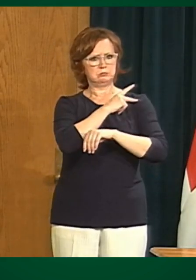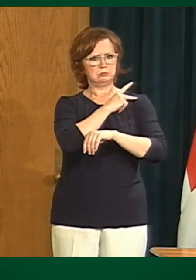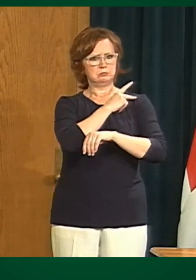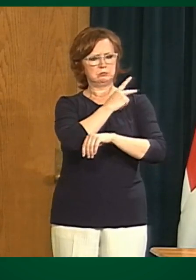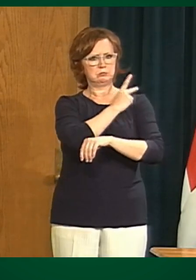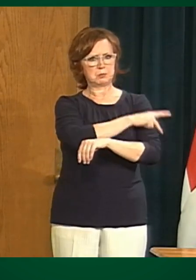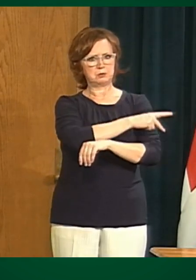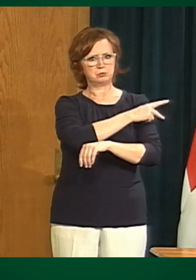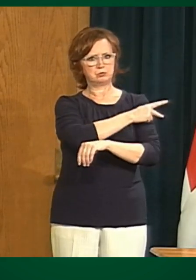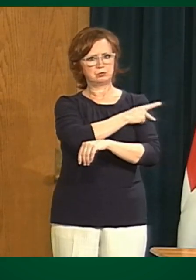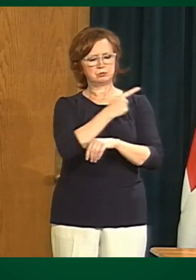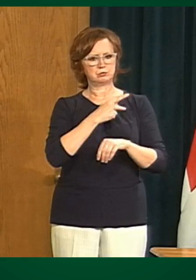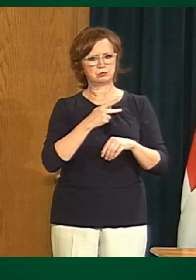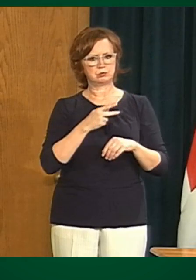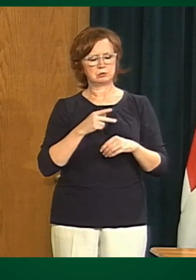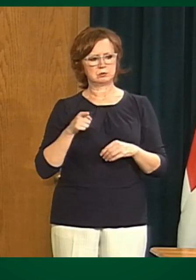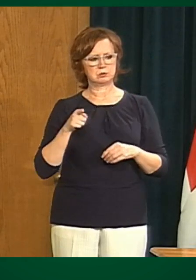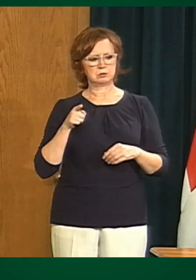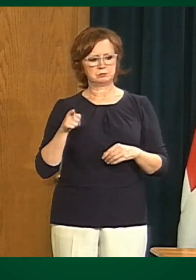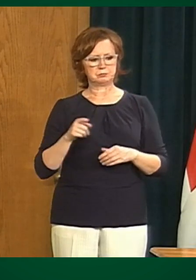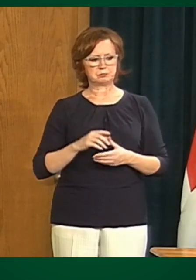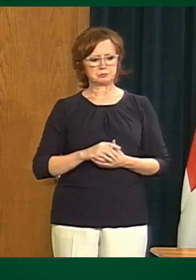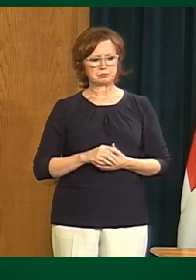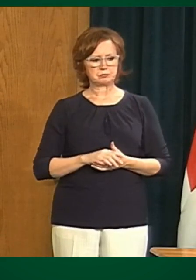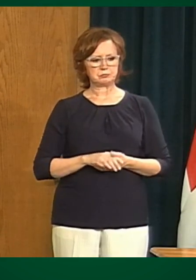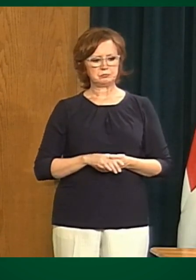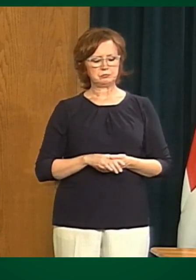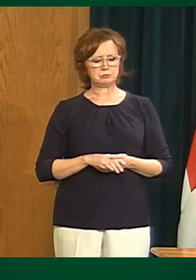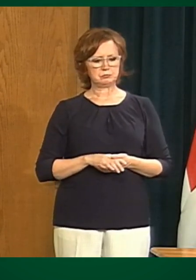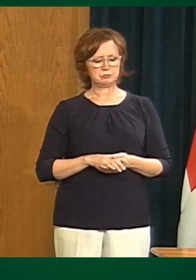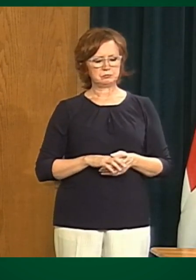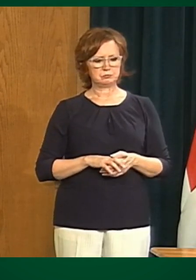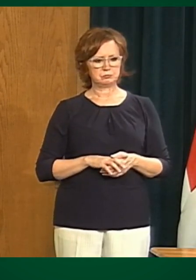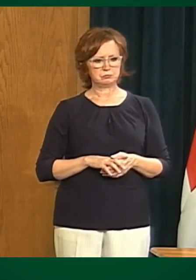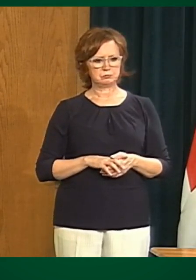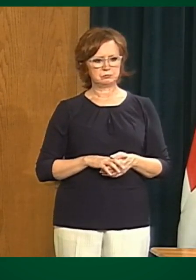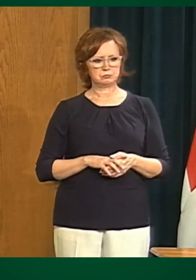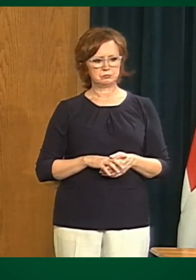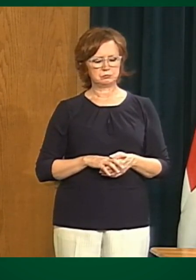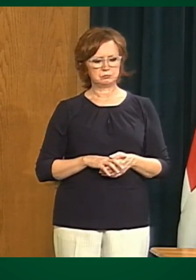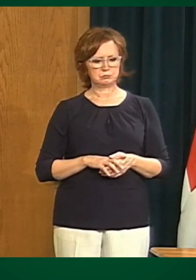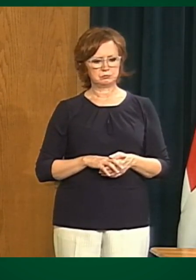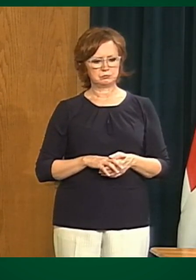what I like my recent information, that there have been around